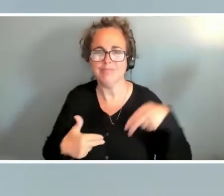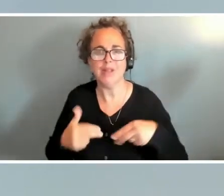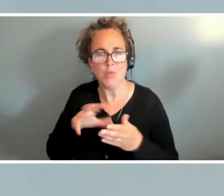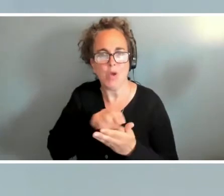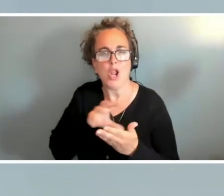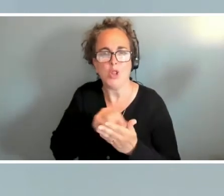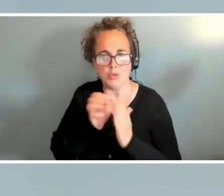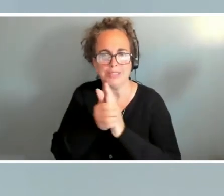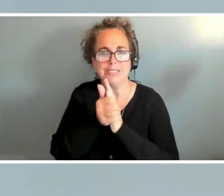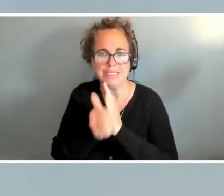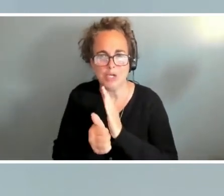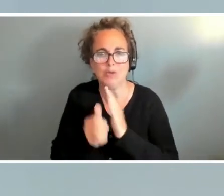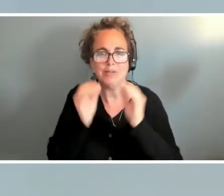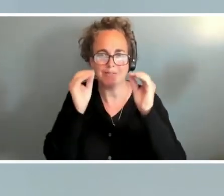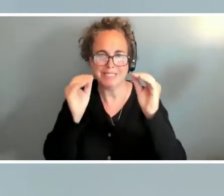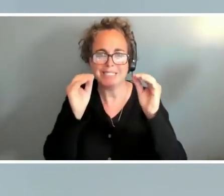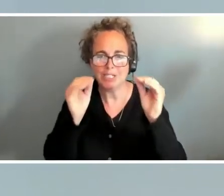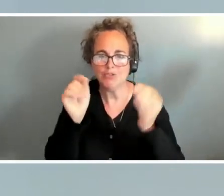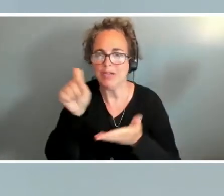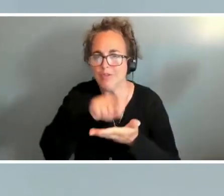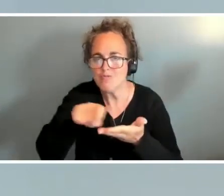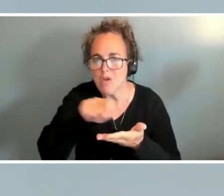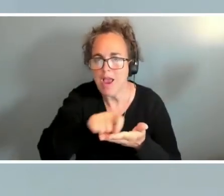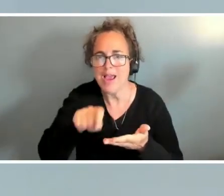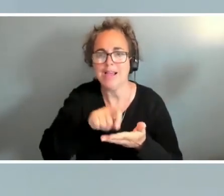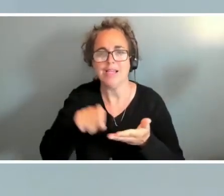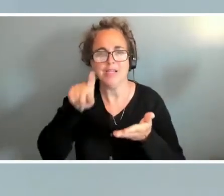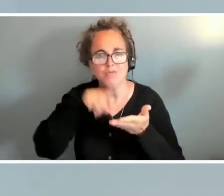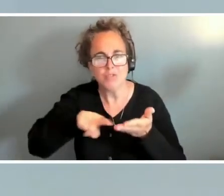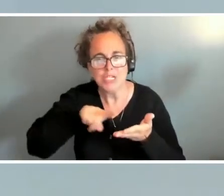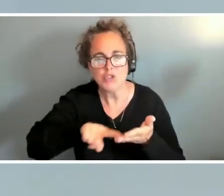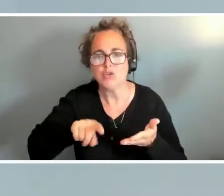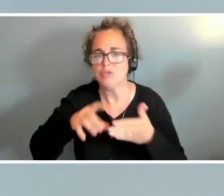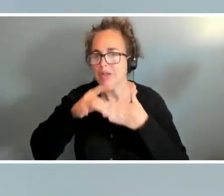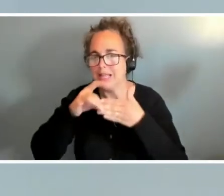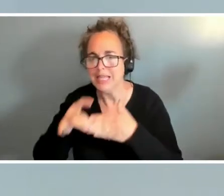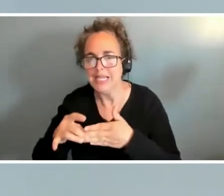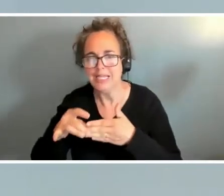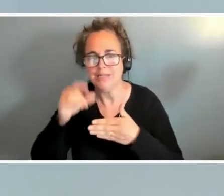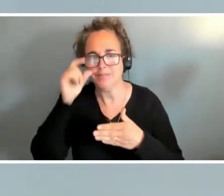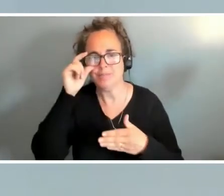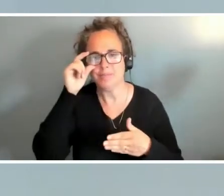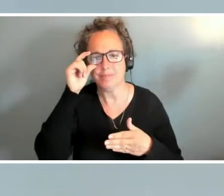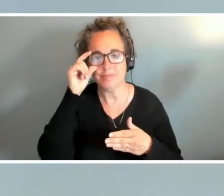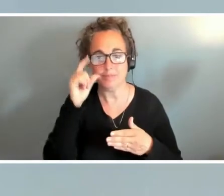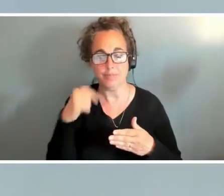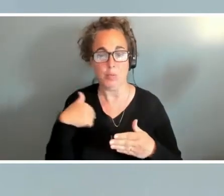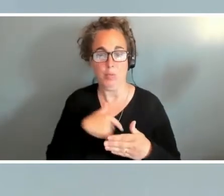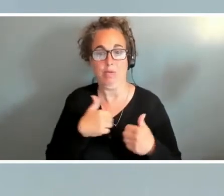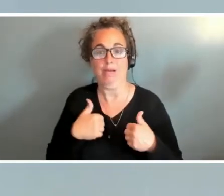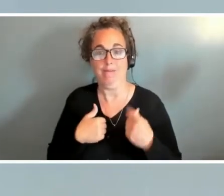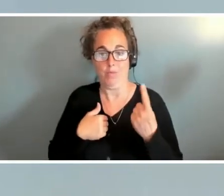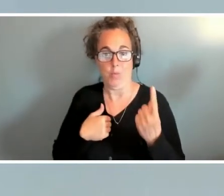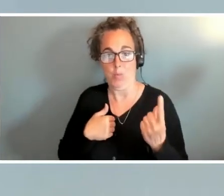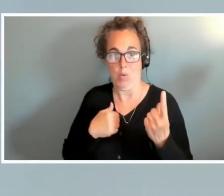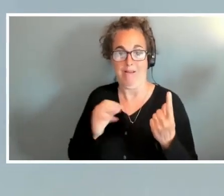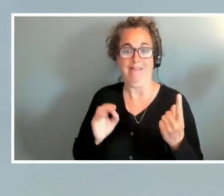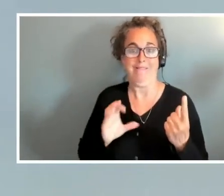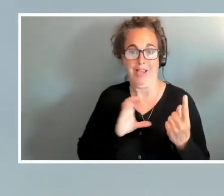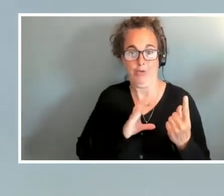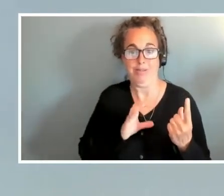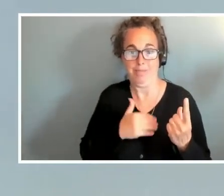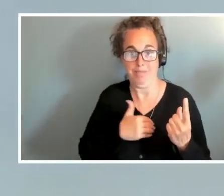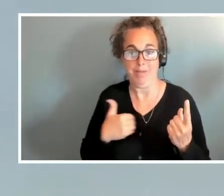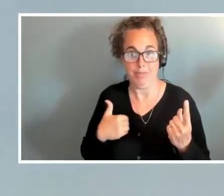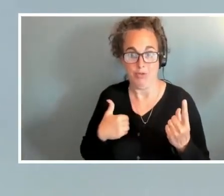skills of teaching and writing and researching and leading. We actually had one faculty member who